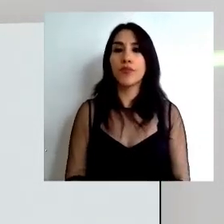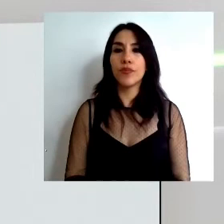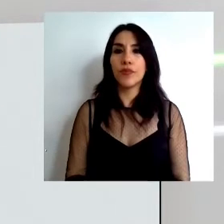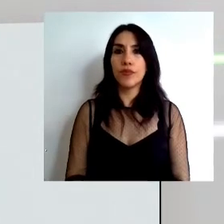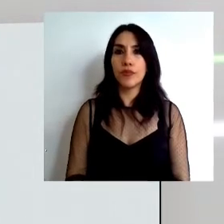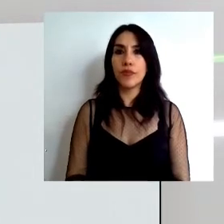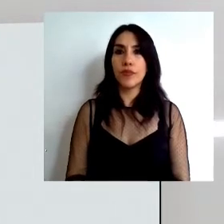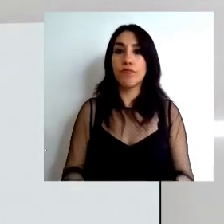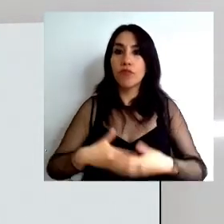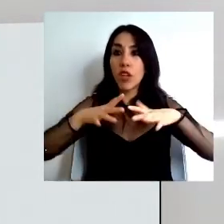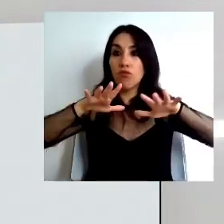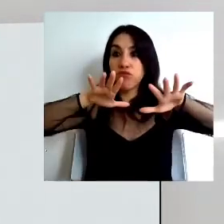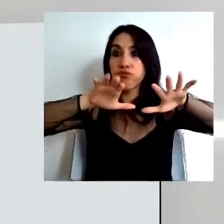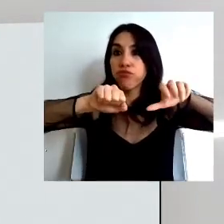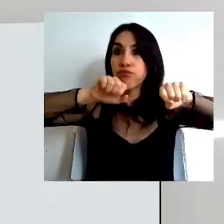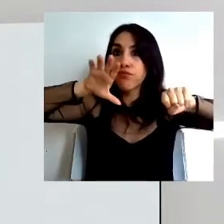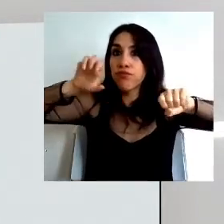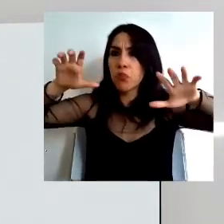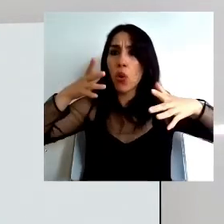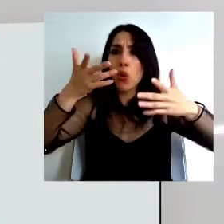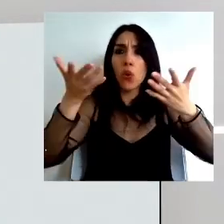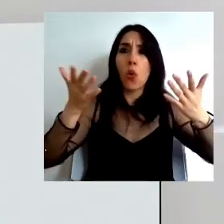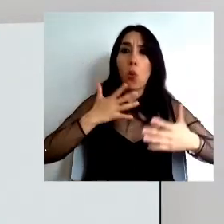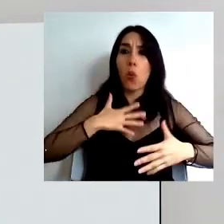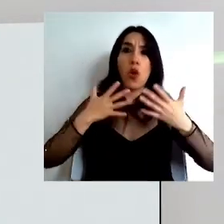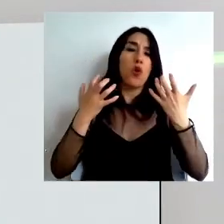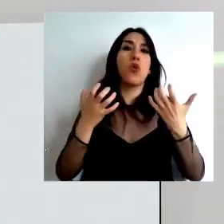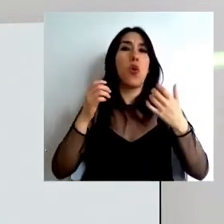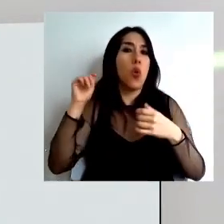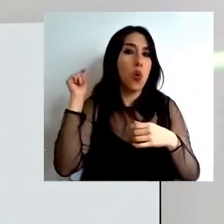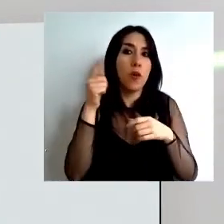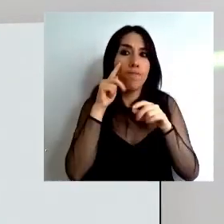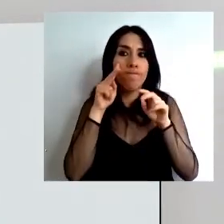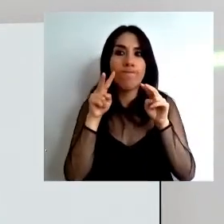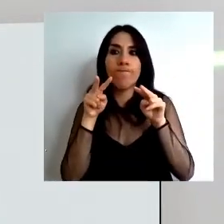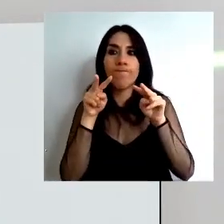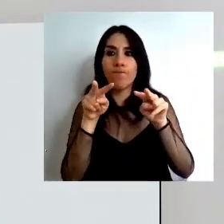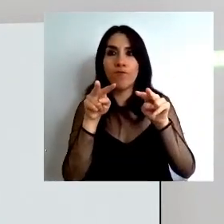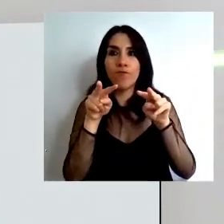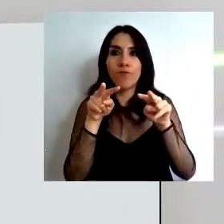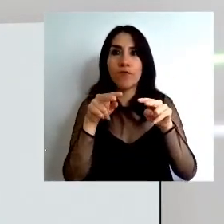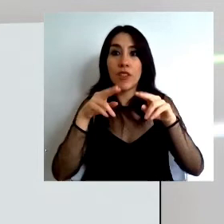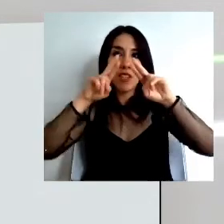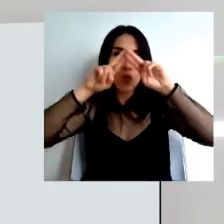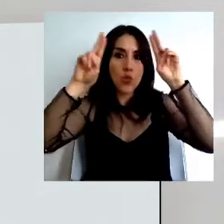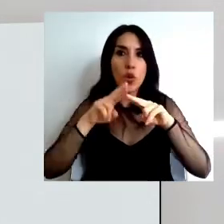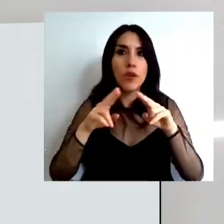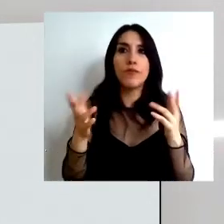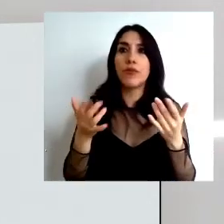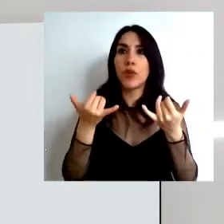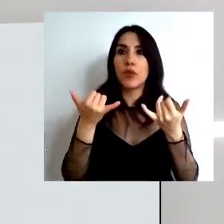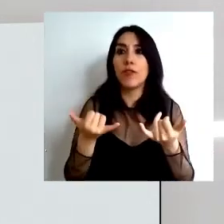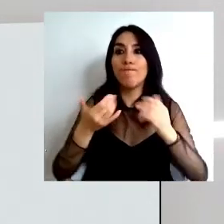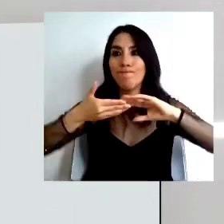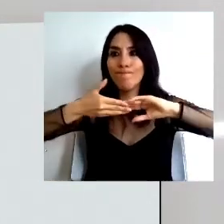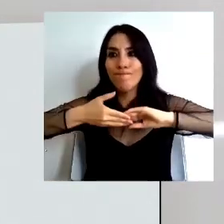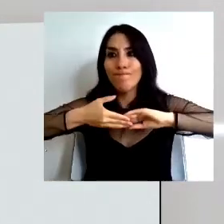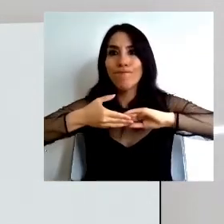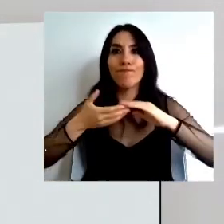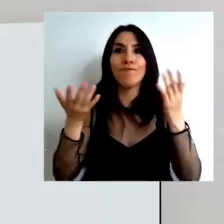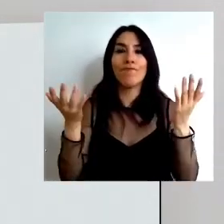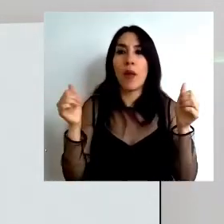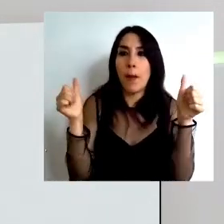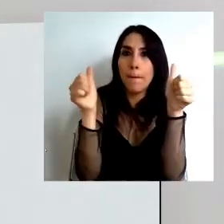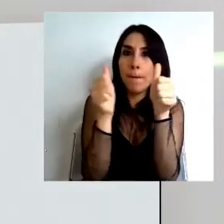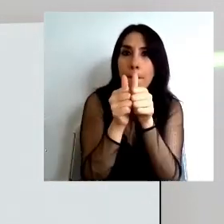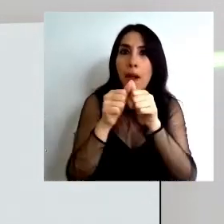to be able to rely on partners to professionalize the whole network. Would this tie, there's a question from Juan Pablo,